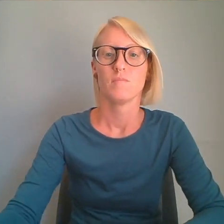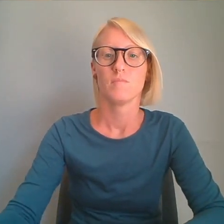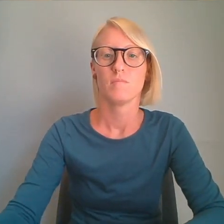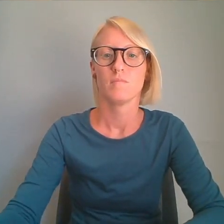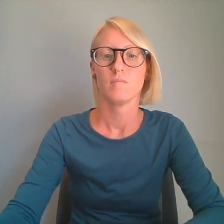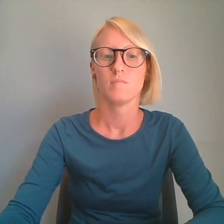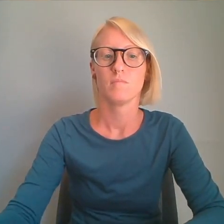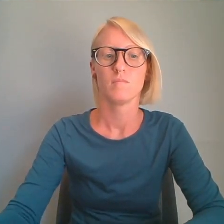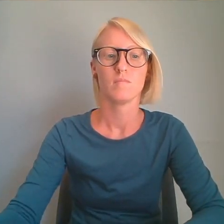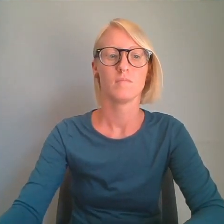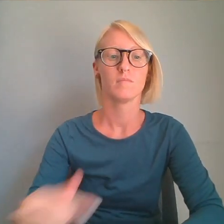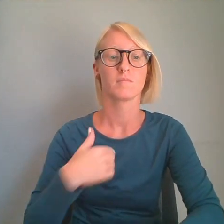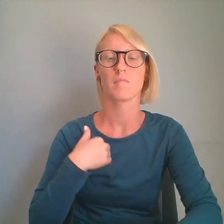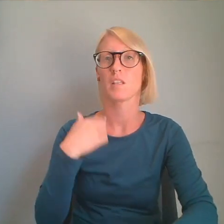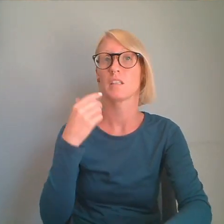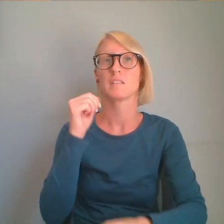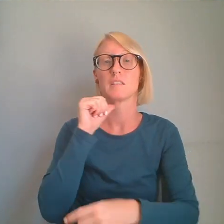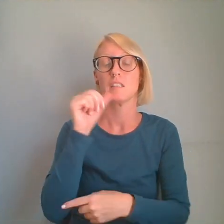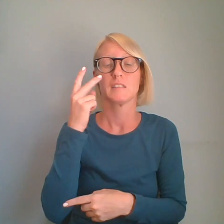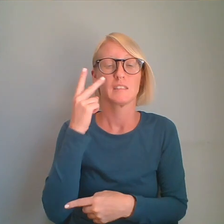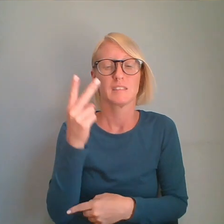Don't see any extra buildup.